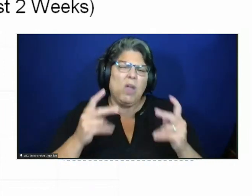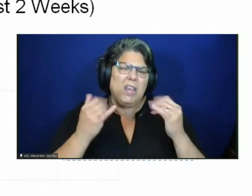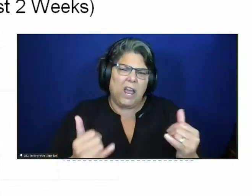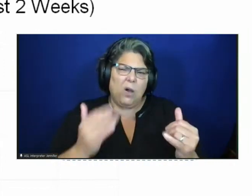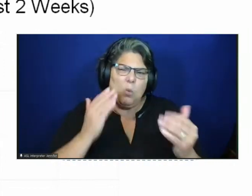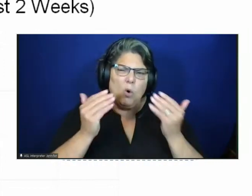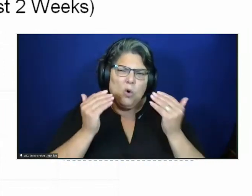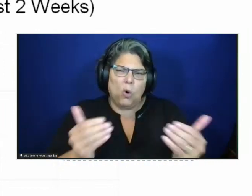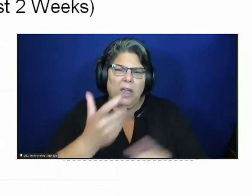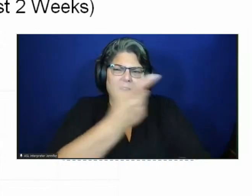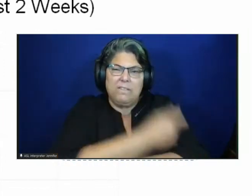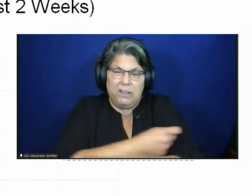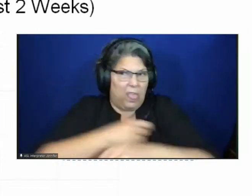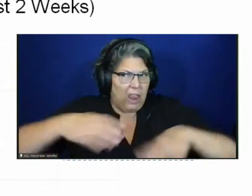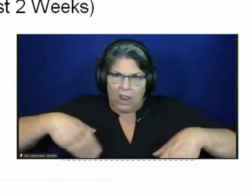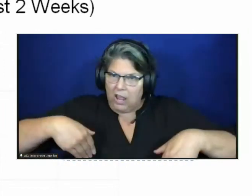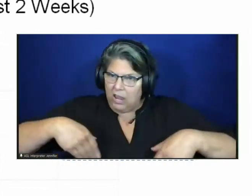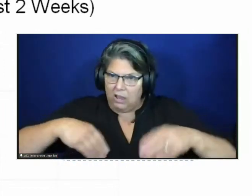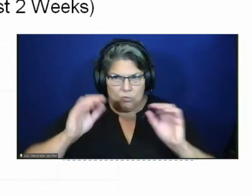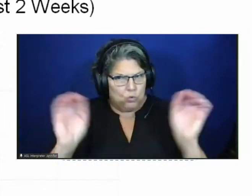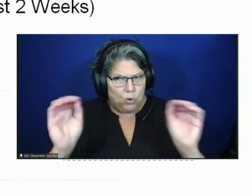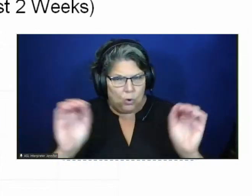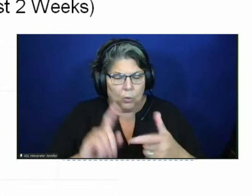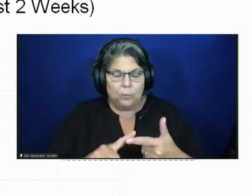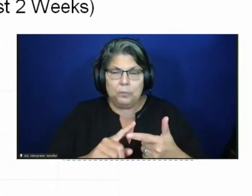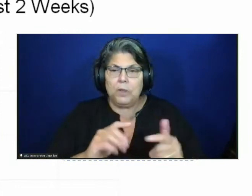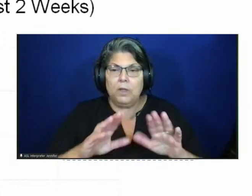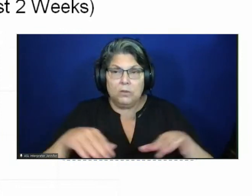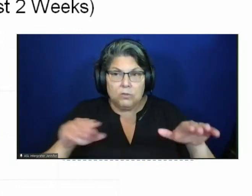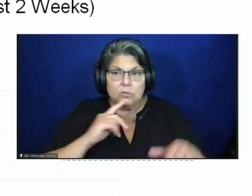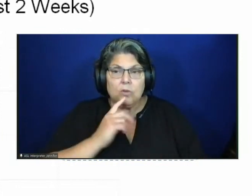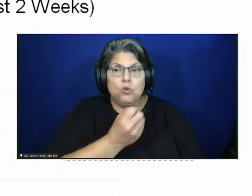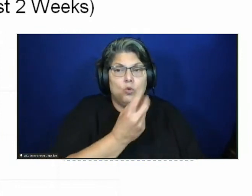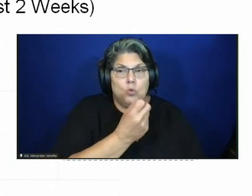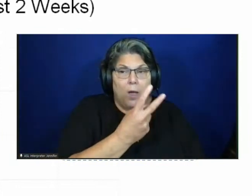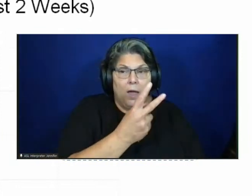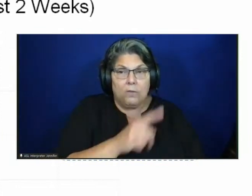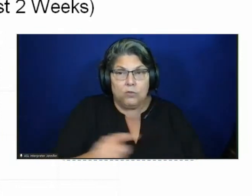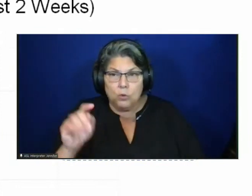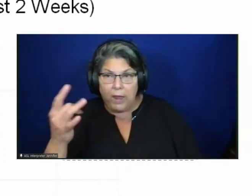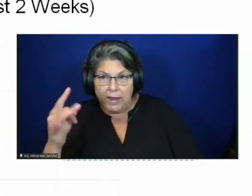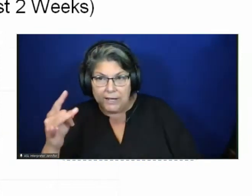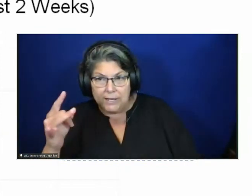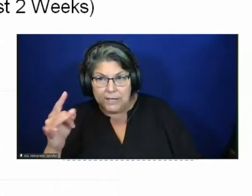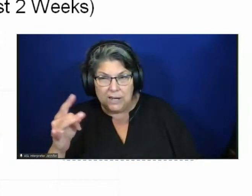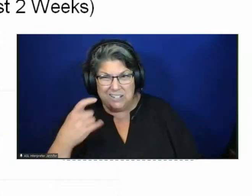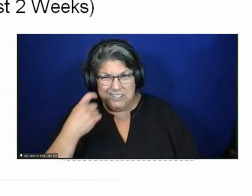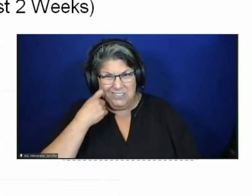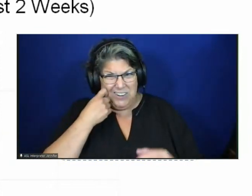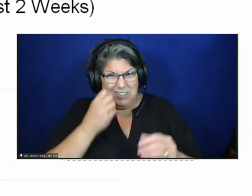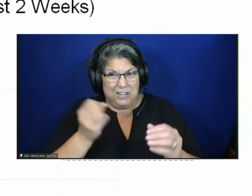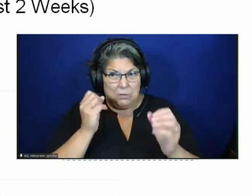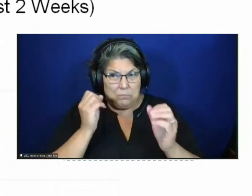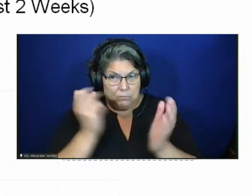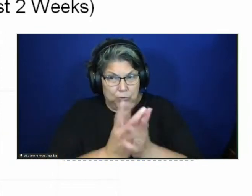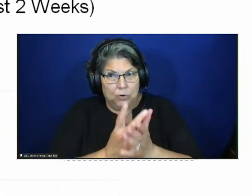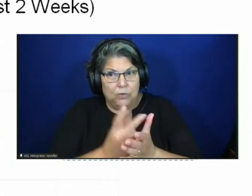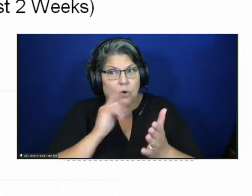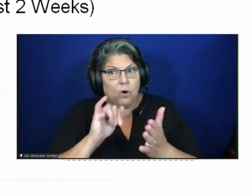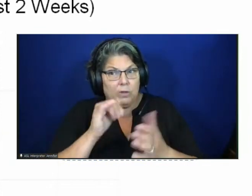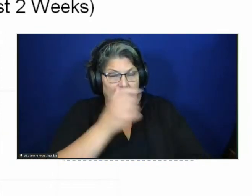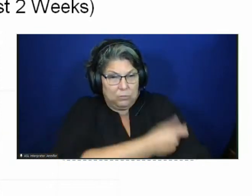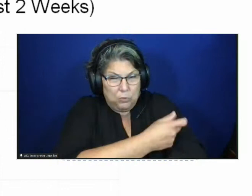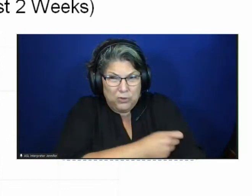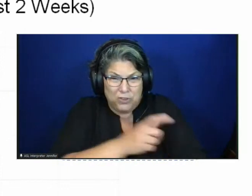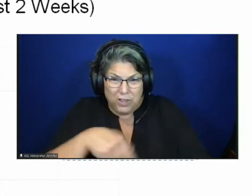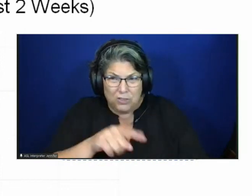gotten their vaccines yet, also the 12 to 18 years old who have most recently become eligible and want to freely participate in sports